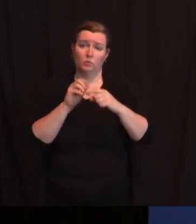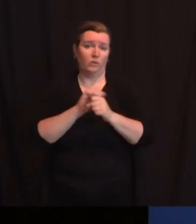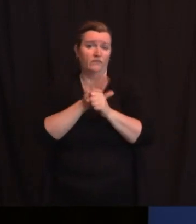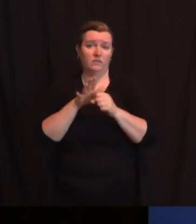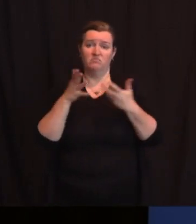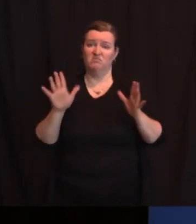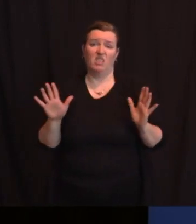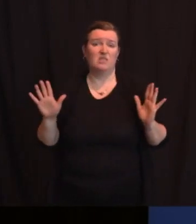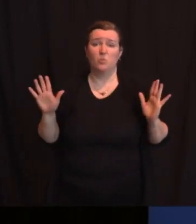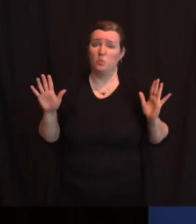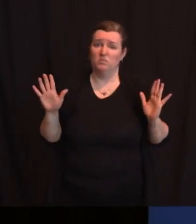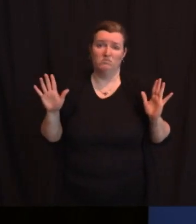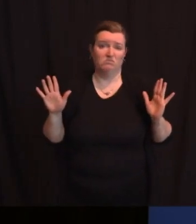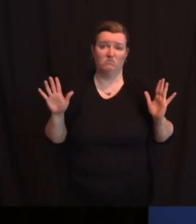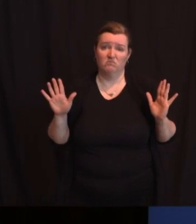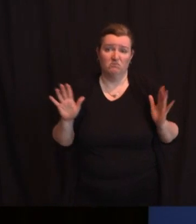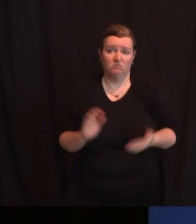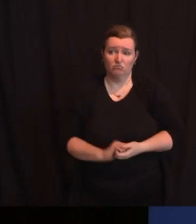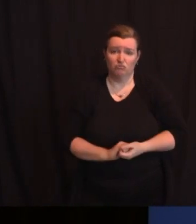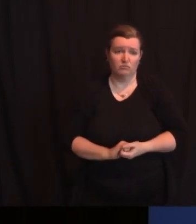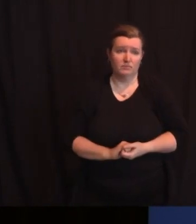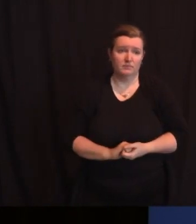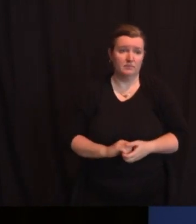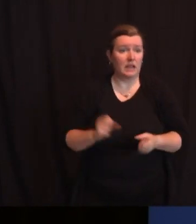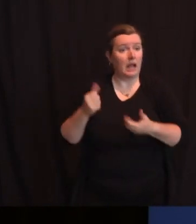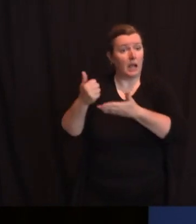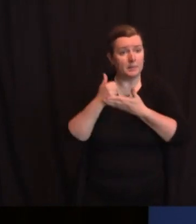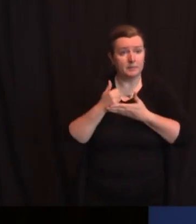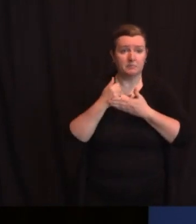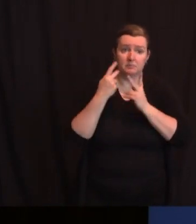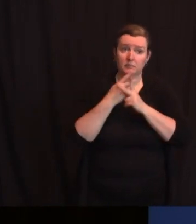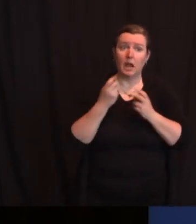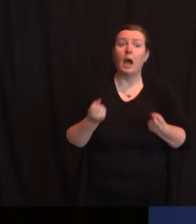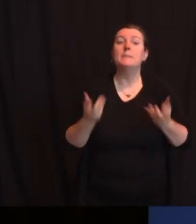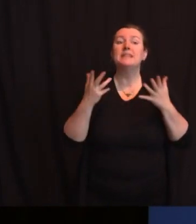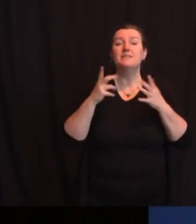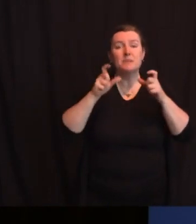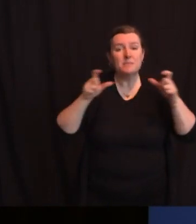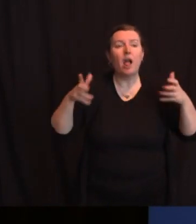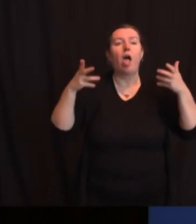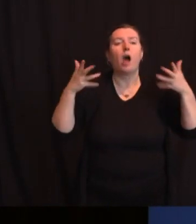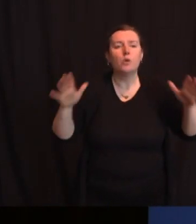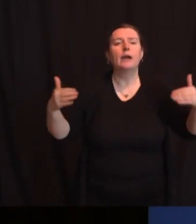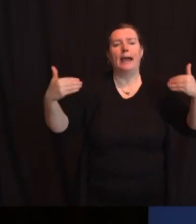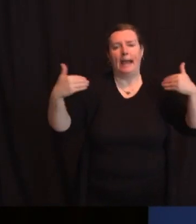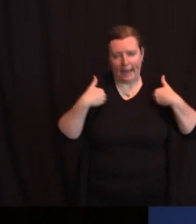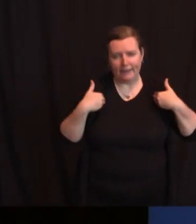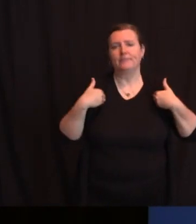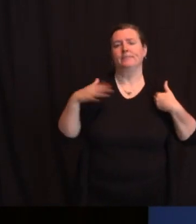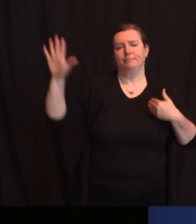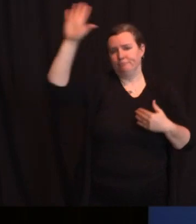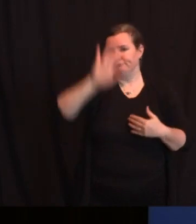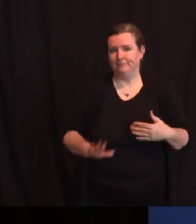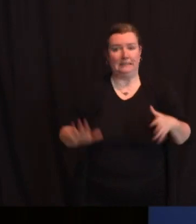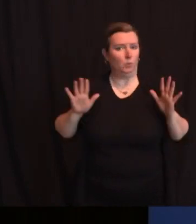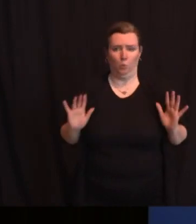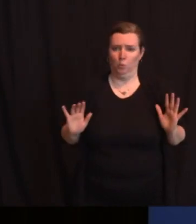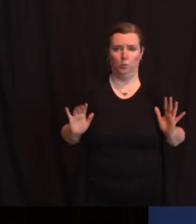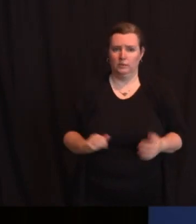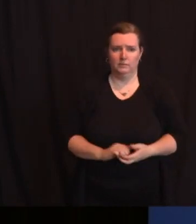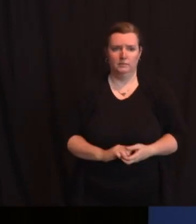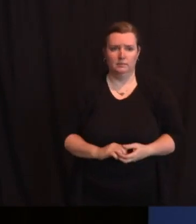of disease in a community, because you get a sense of how many people might have been infected in the past, just